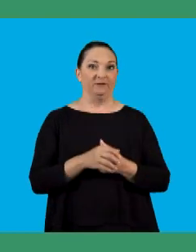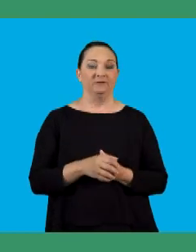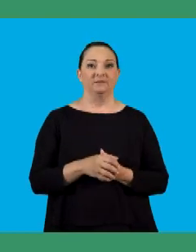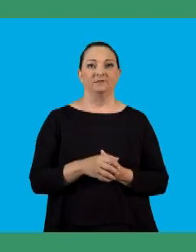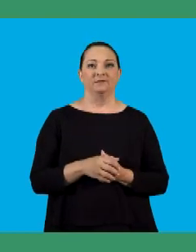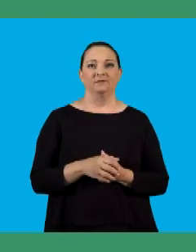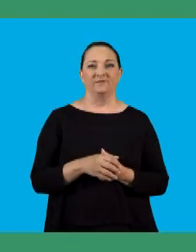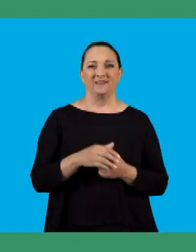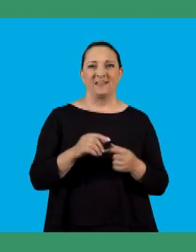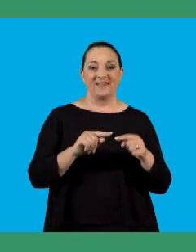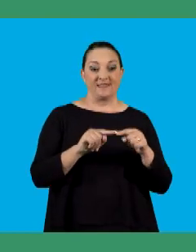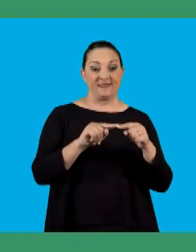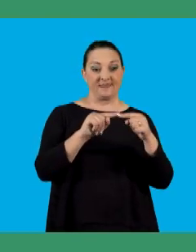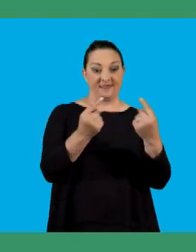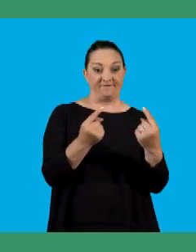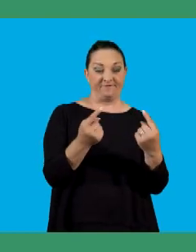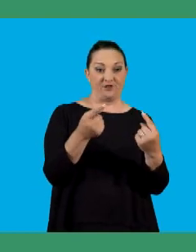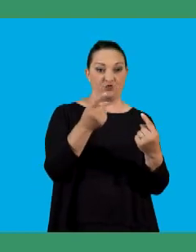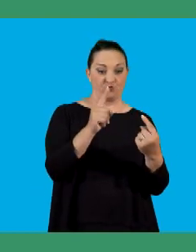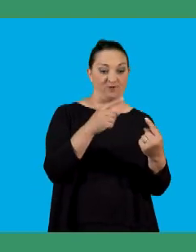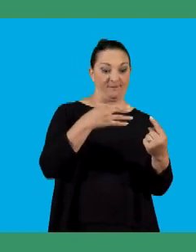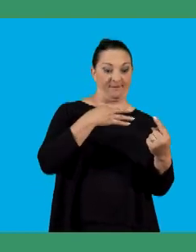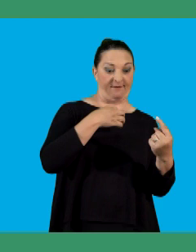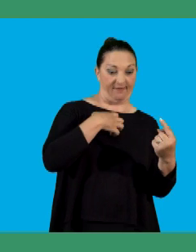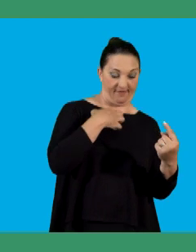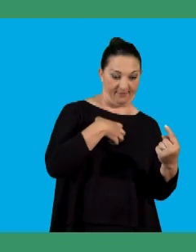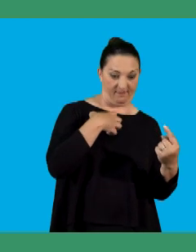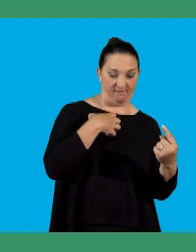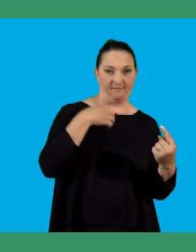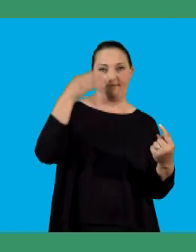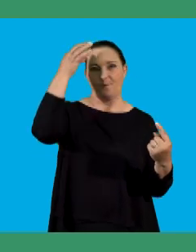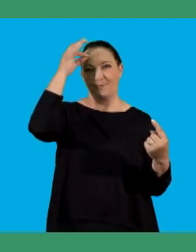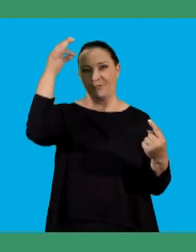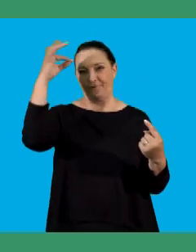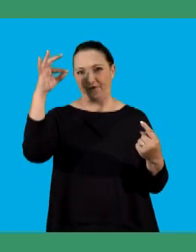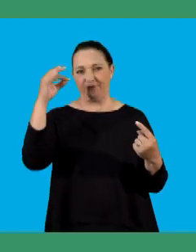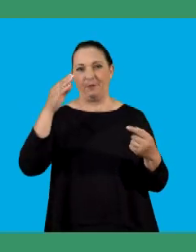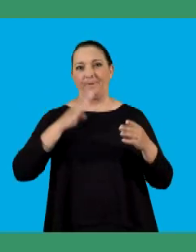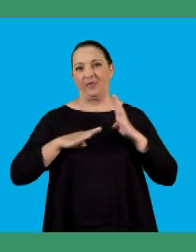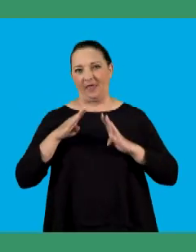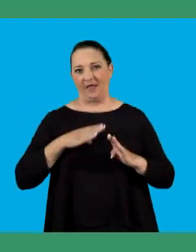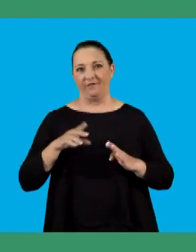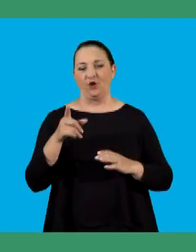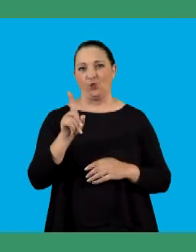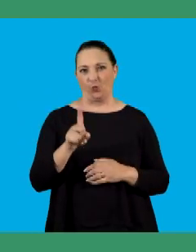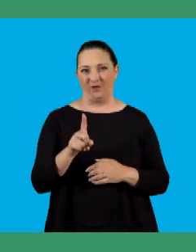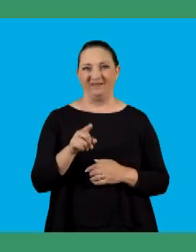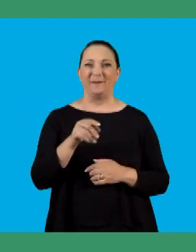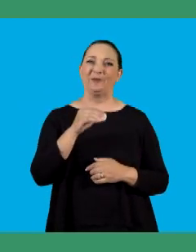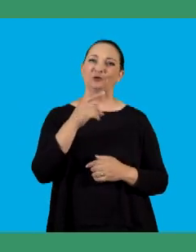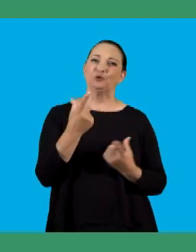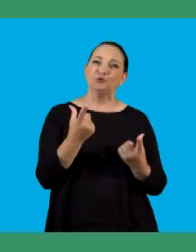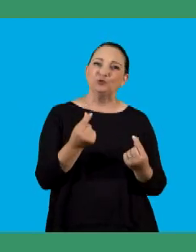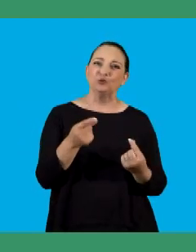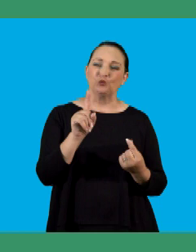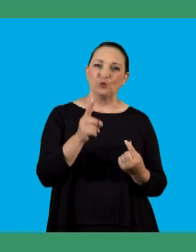tabulate the differences between ethical and professional behavior. In simple terms, we want you